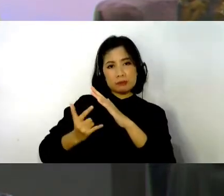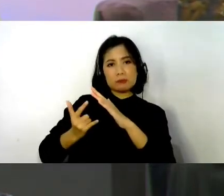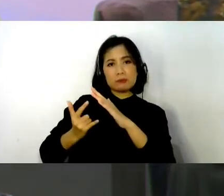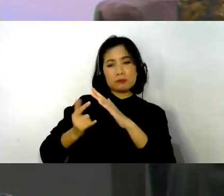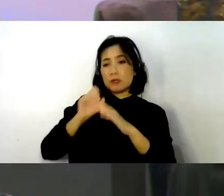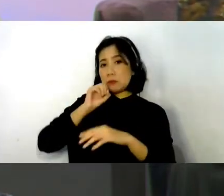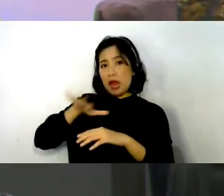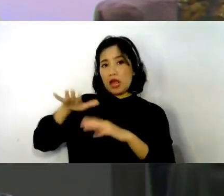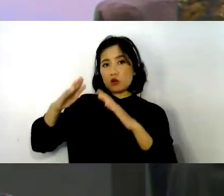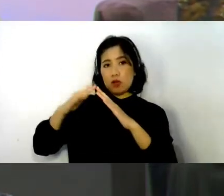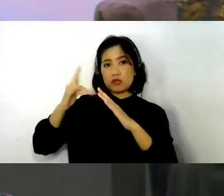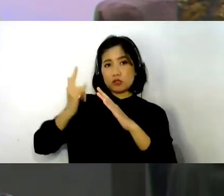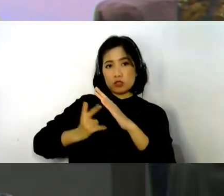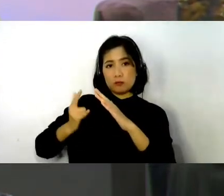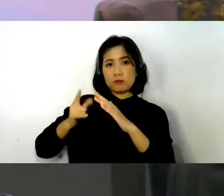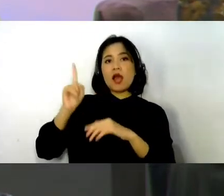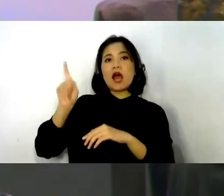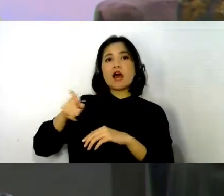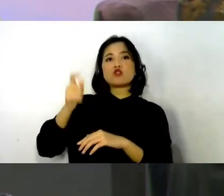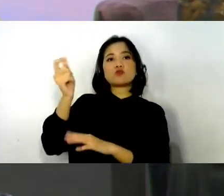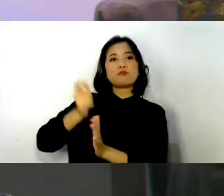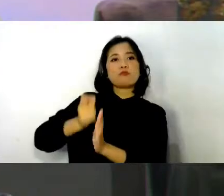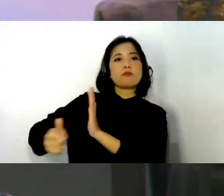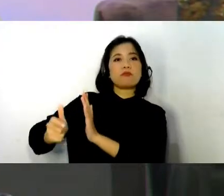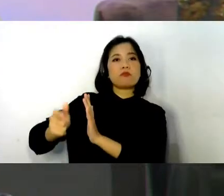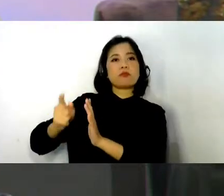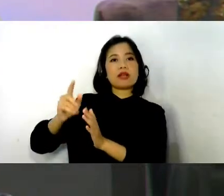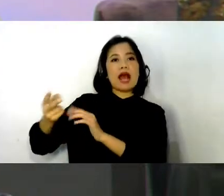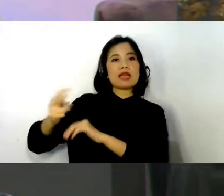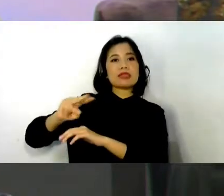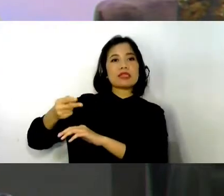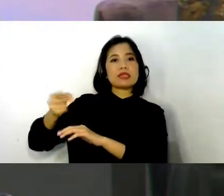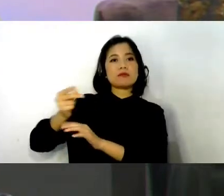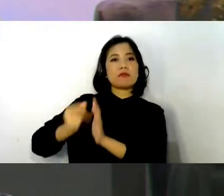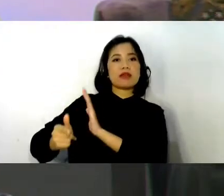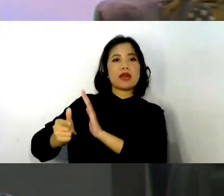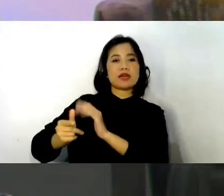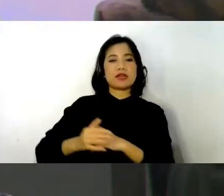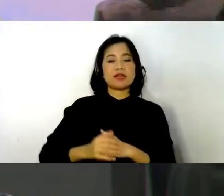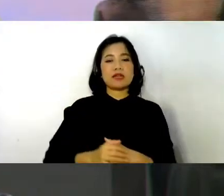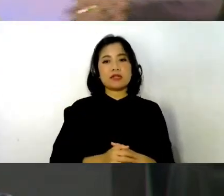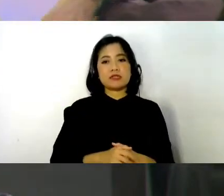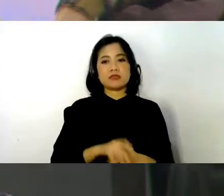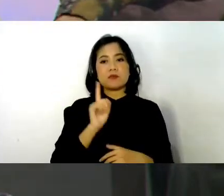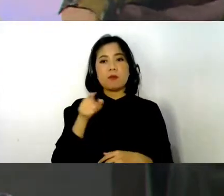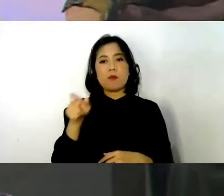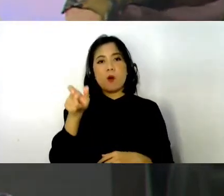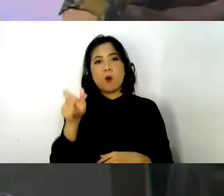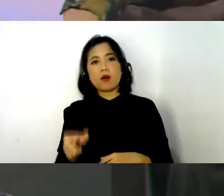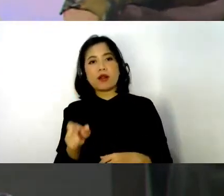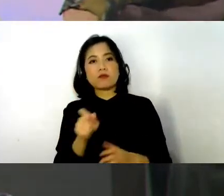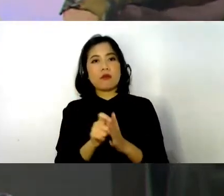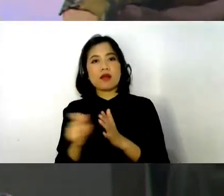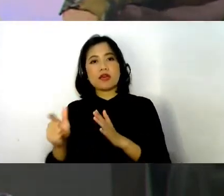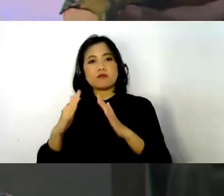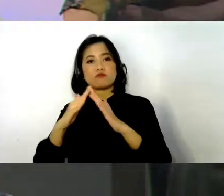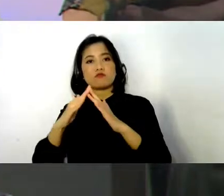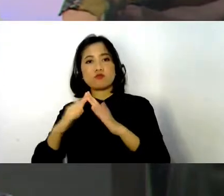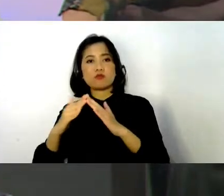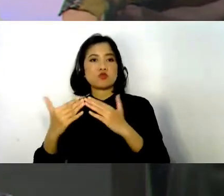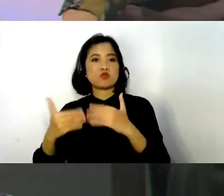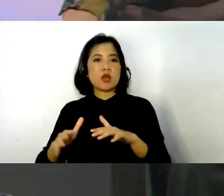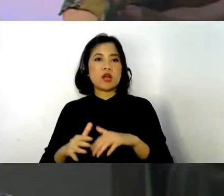saying localize. MPI is very easy to be localized. And that's actually the